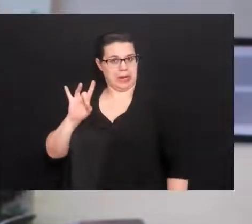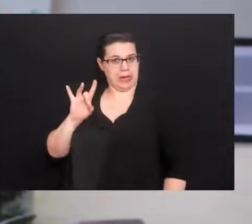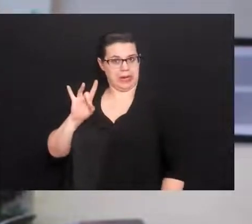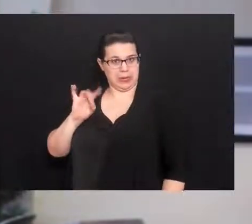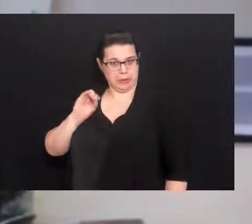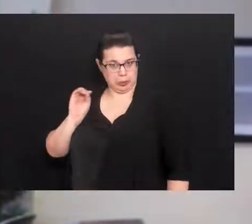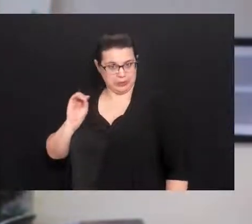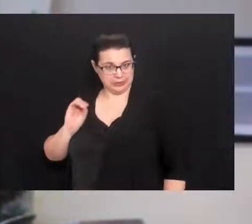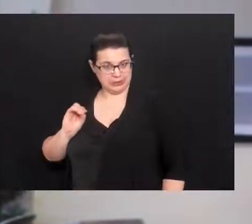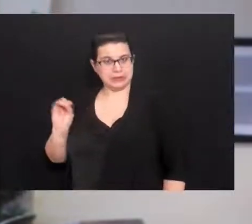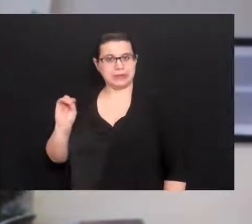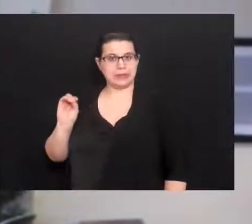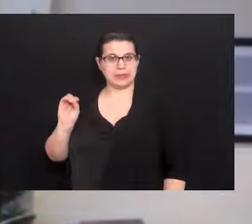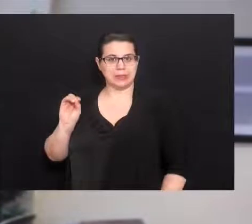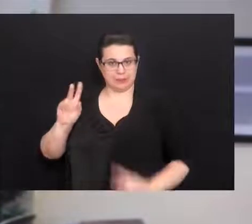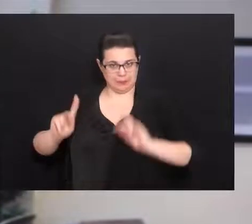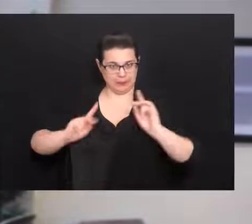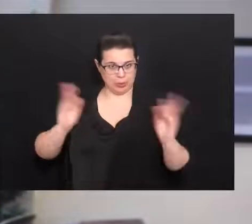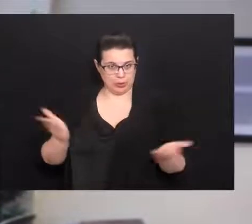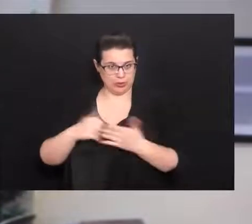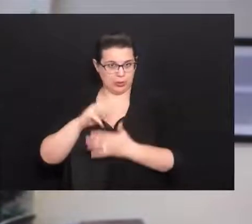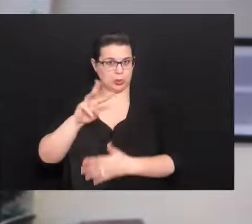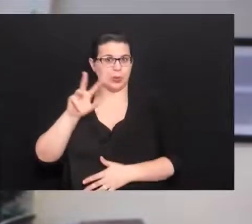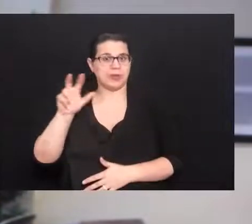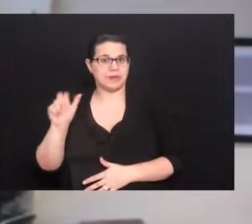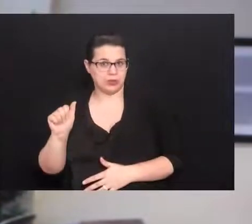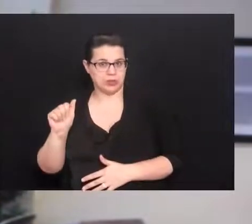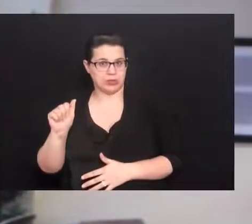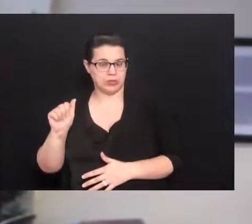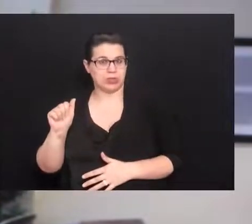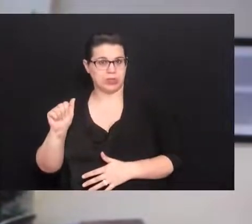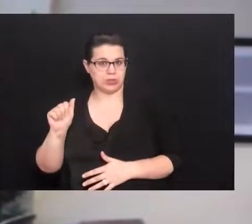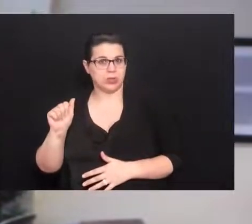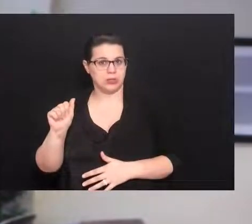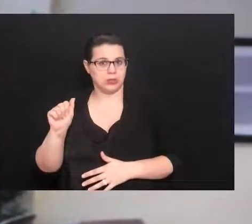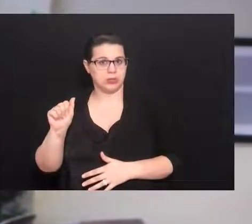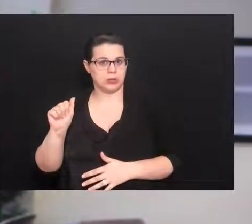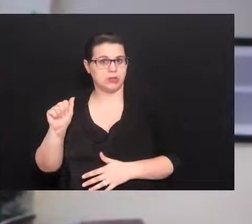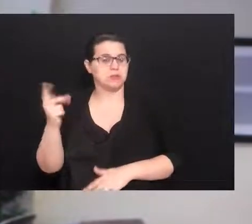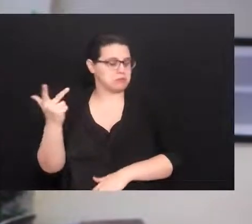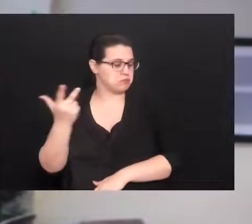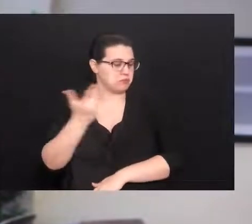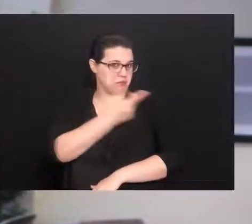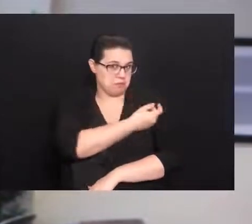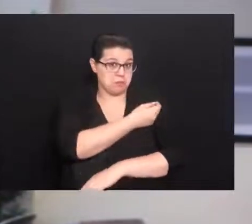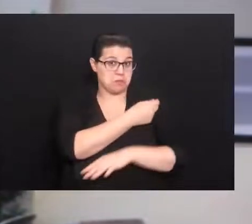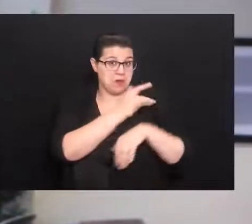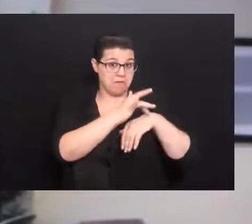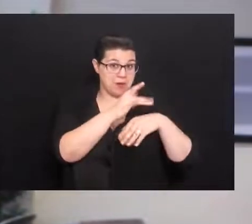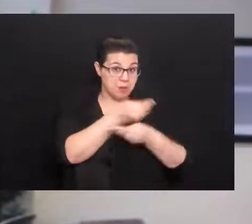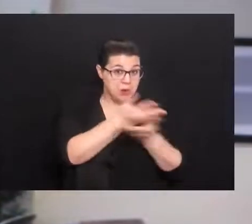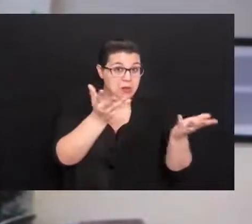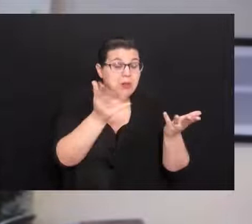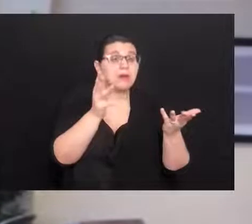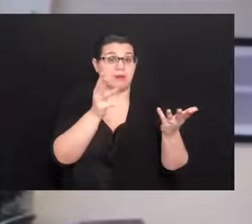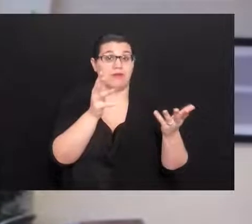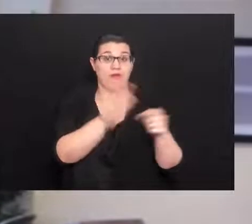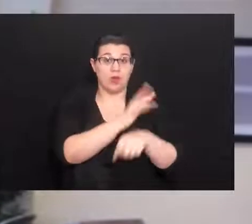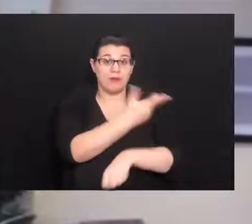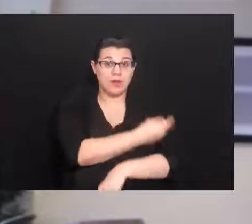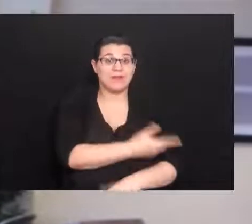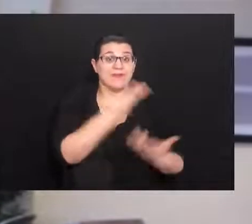of people who have died in West Virginia since vaccines have become available, who have been fully